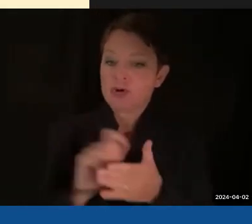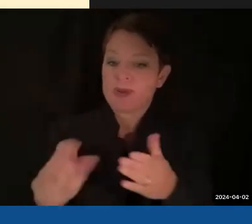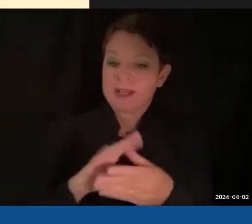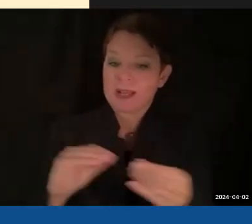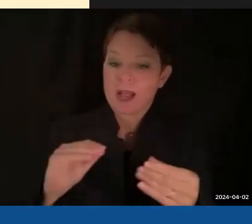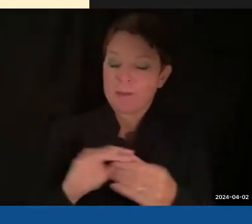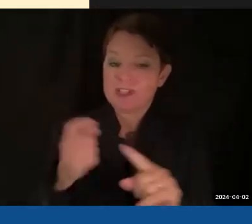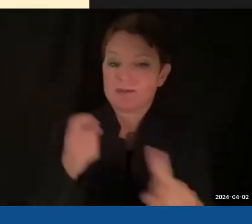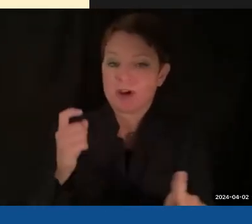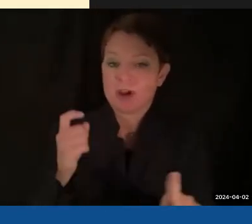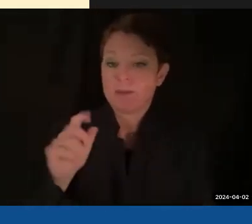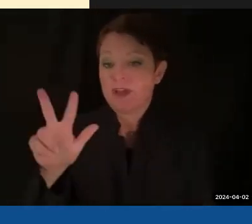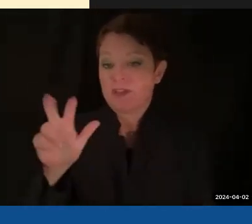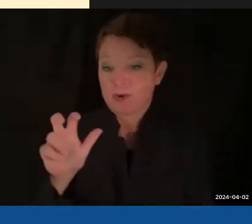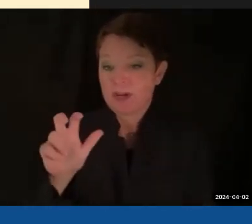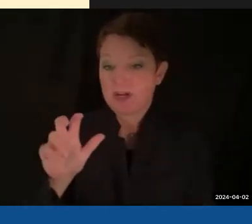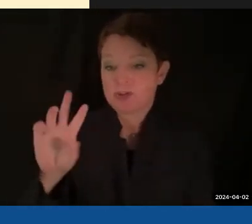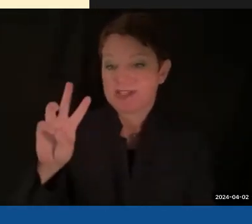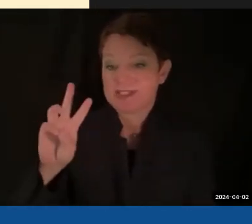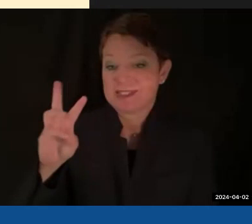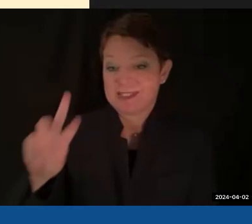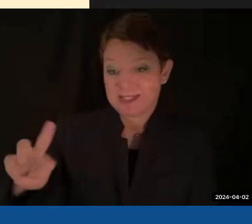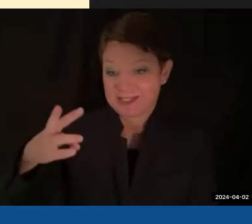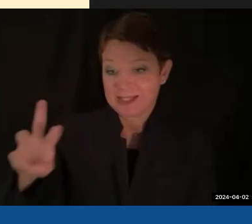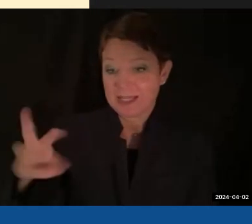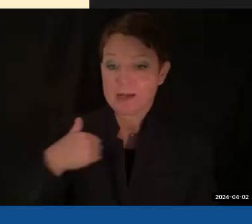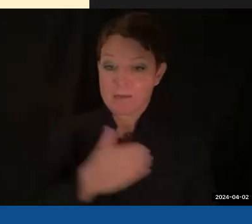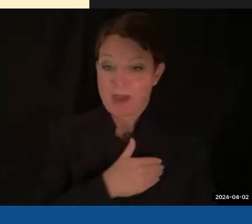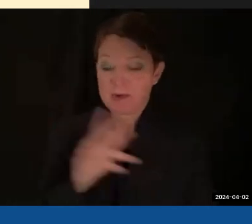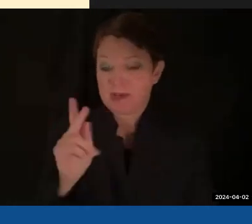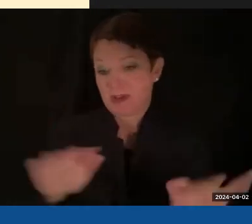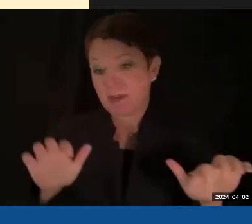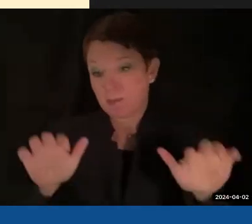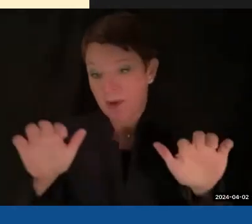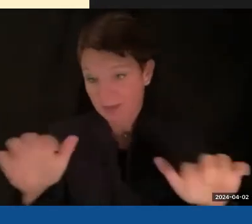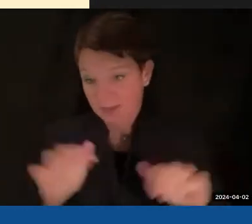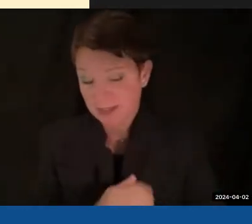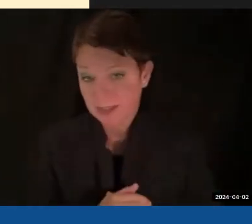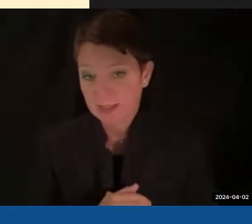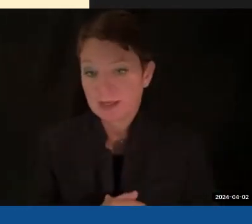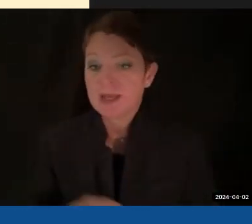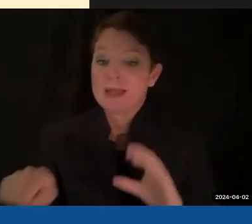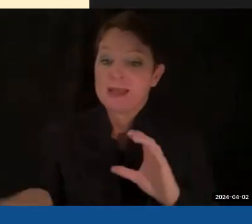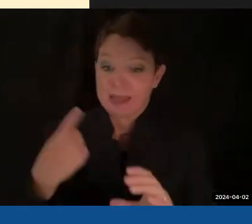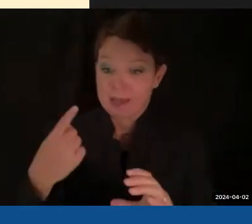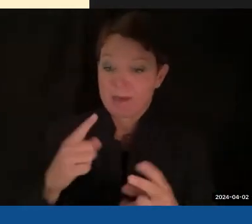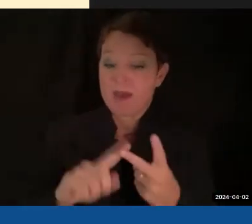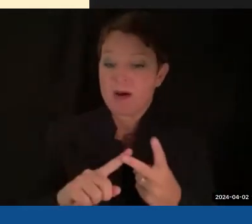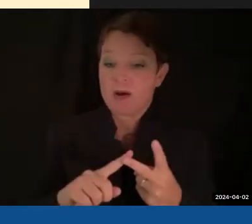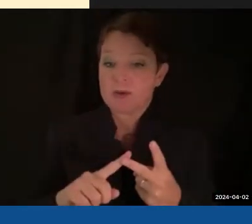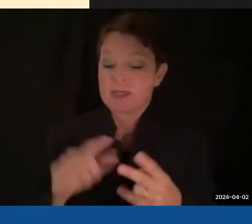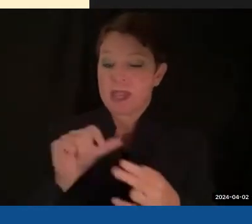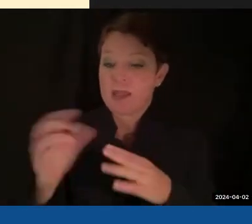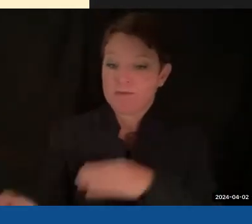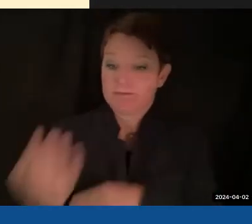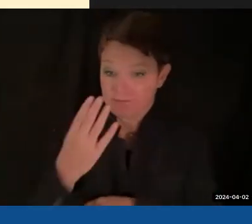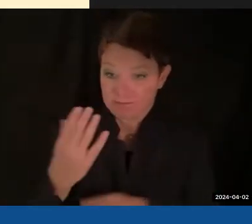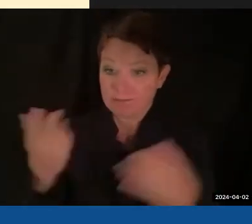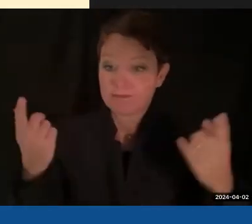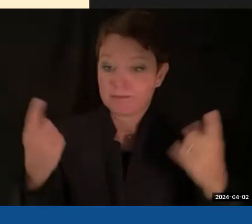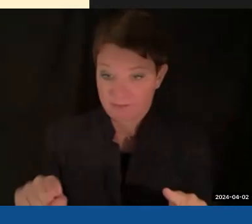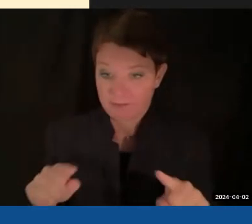from approximately 316 members of the public, both via emails and via